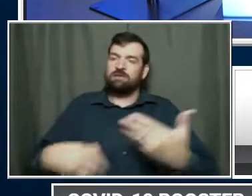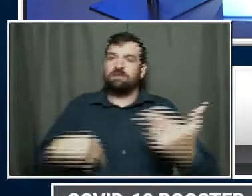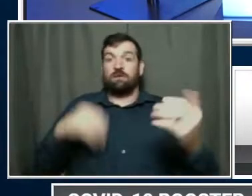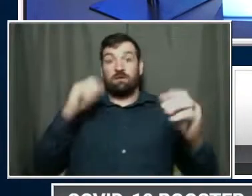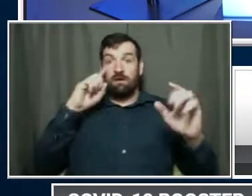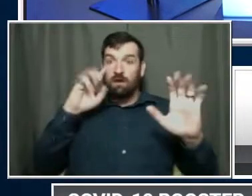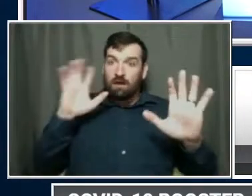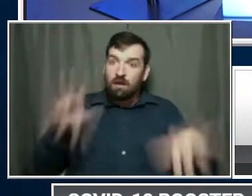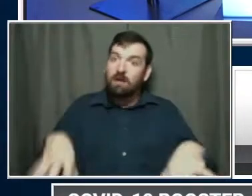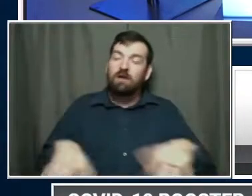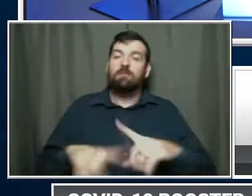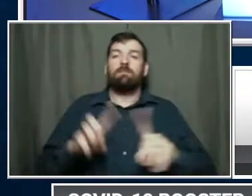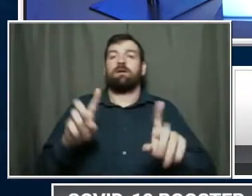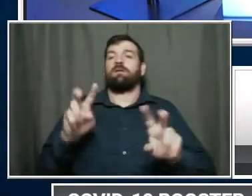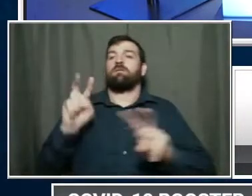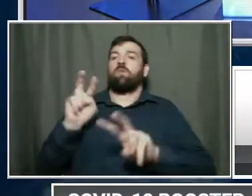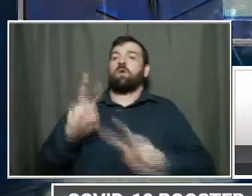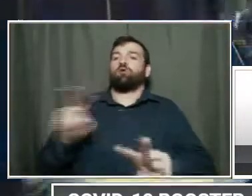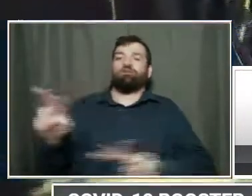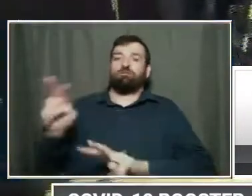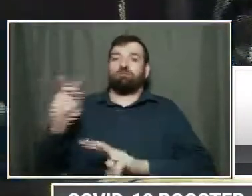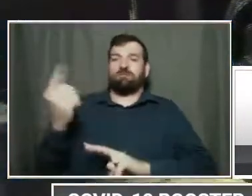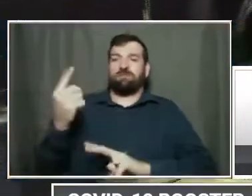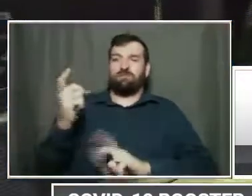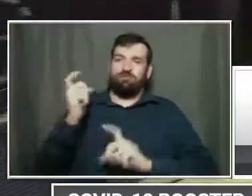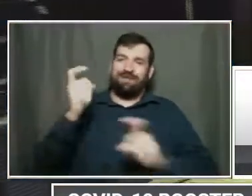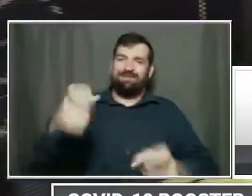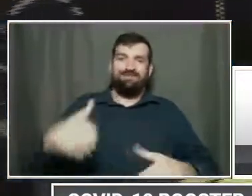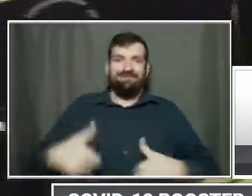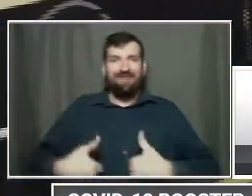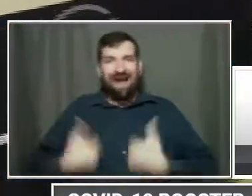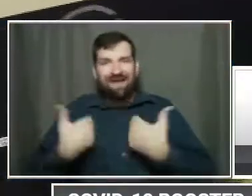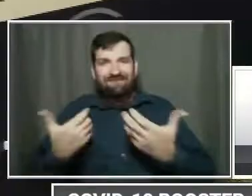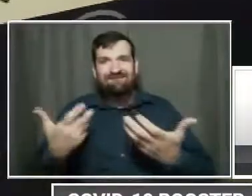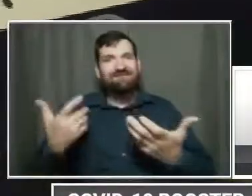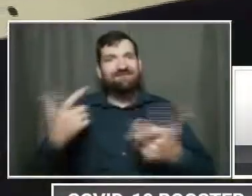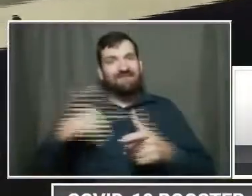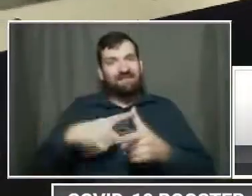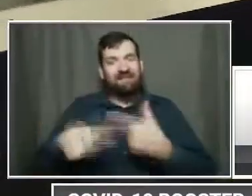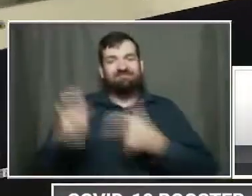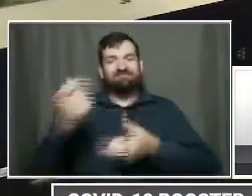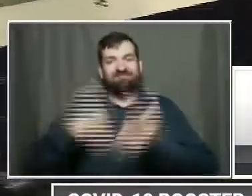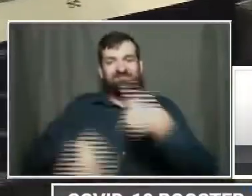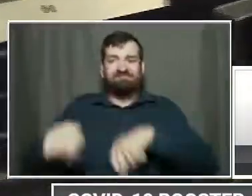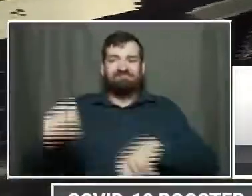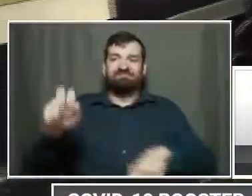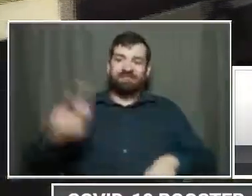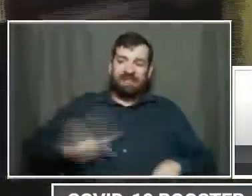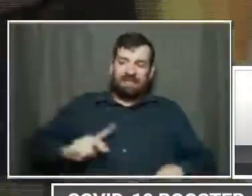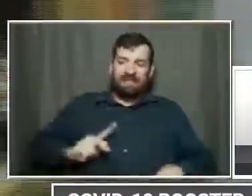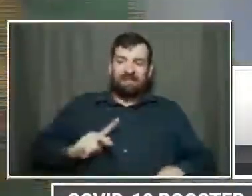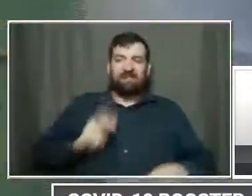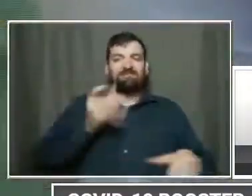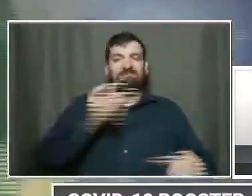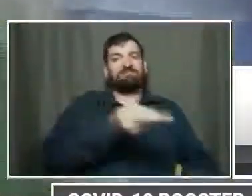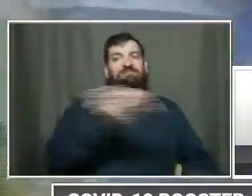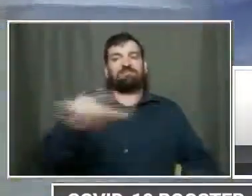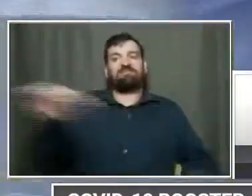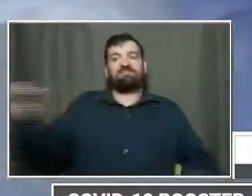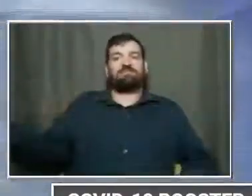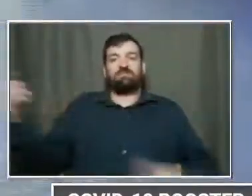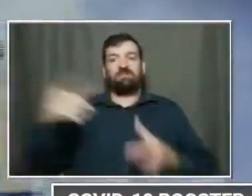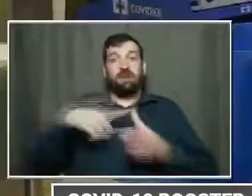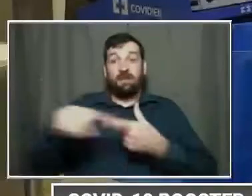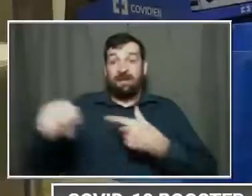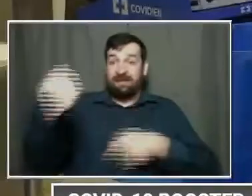but watching someone giving the gift of life, and then you're putting this kidney inside. Here it is being rolled over, and then you're putting it inside Erron.